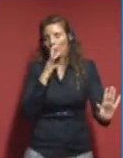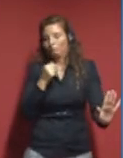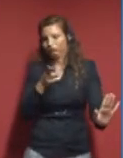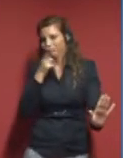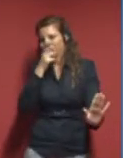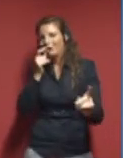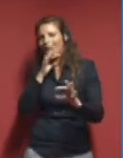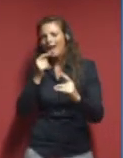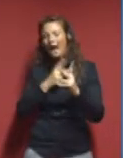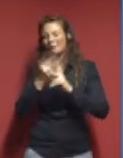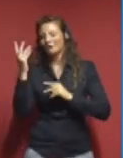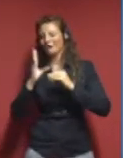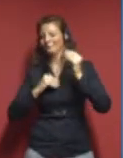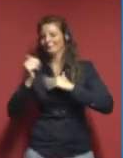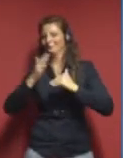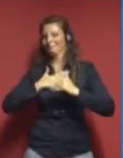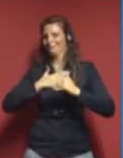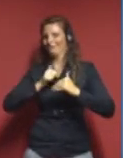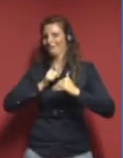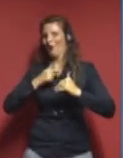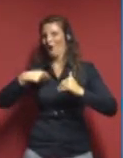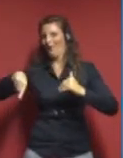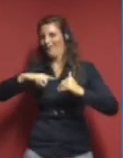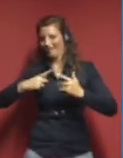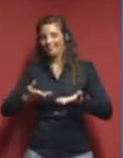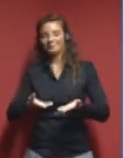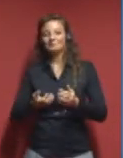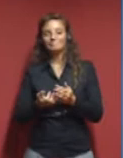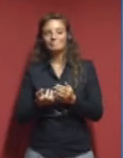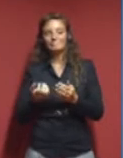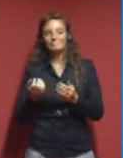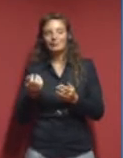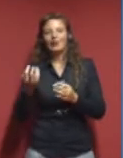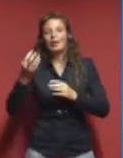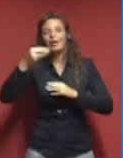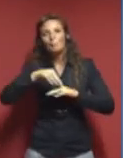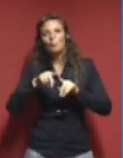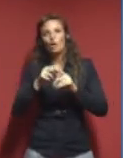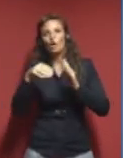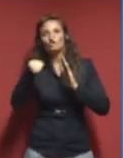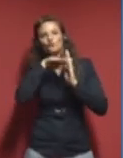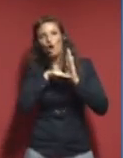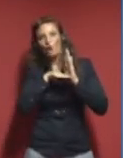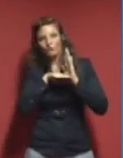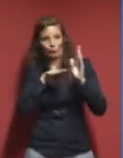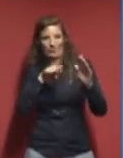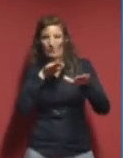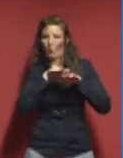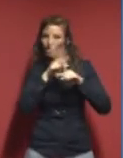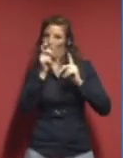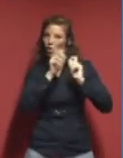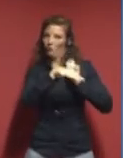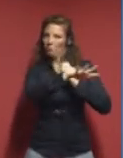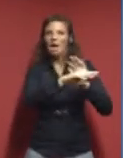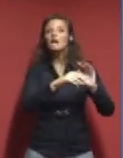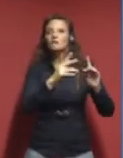We had objections about the software they used. They were not cross-platform, and most importantly, they were lacking a sort of a vibrant